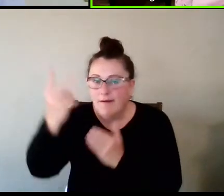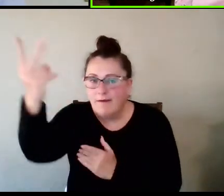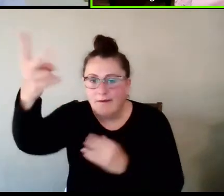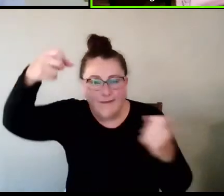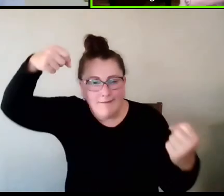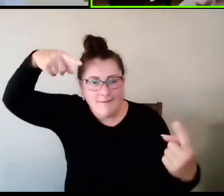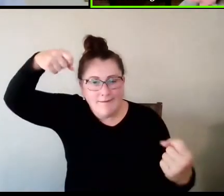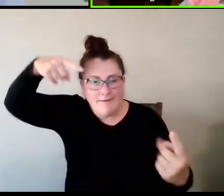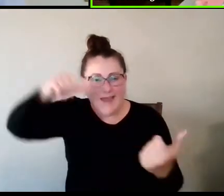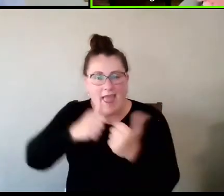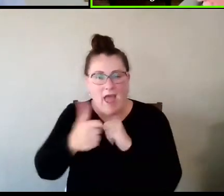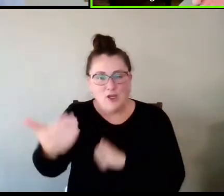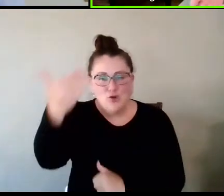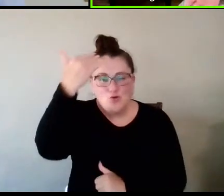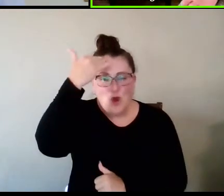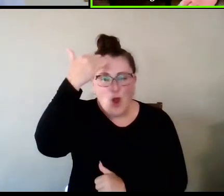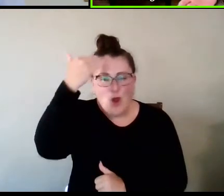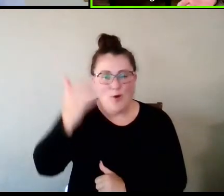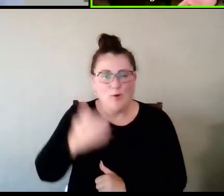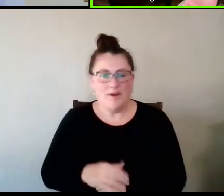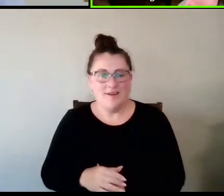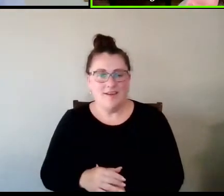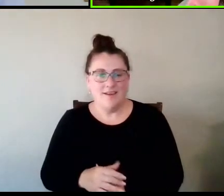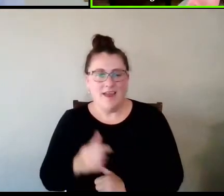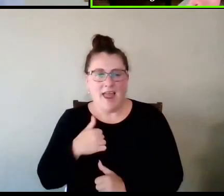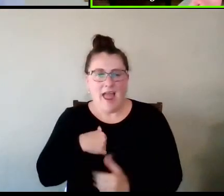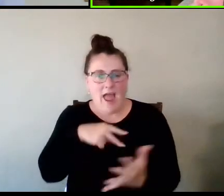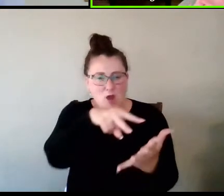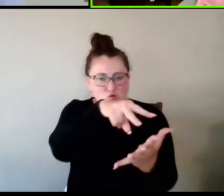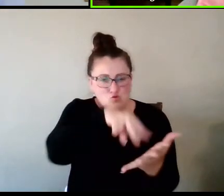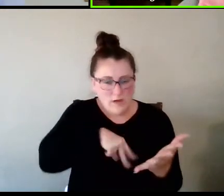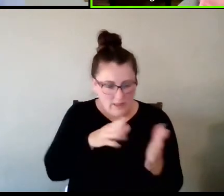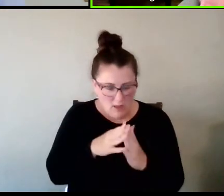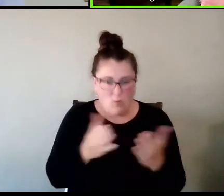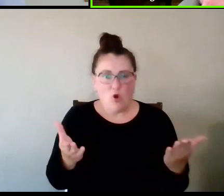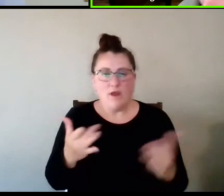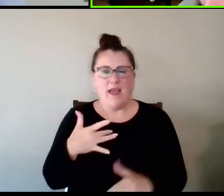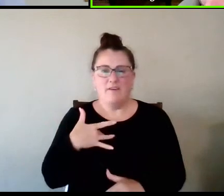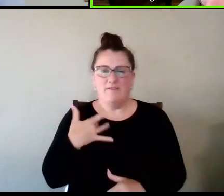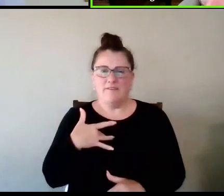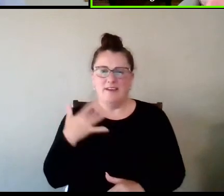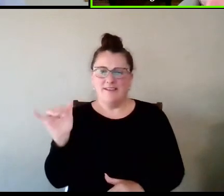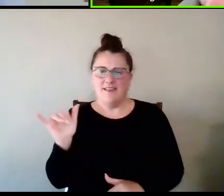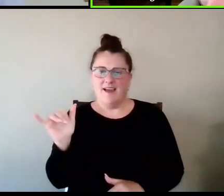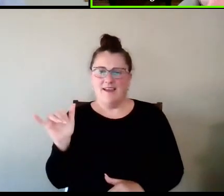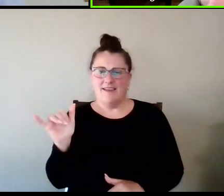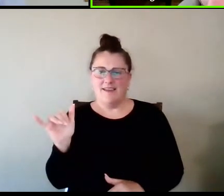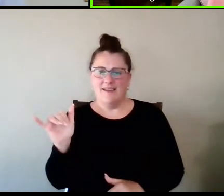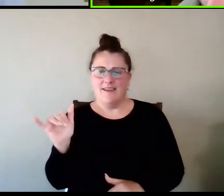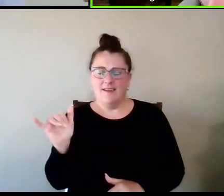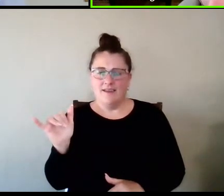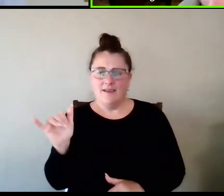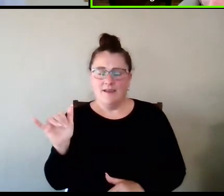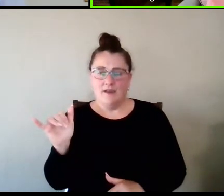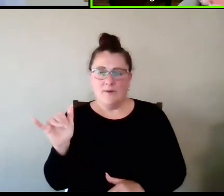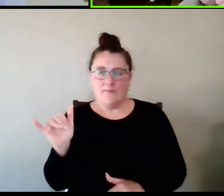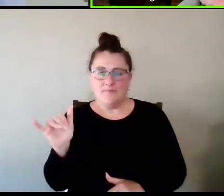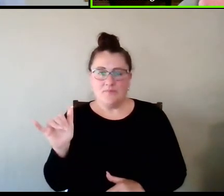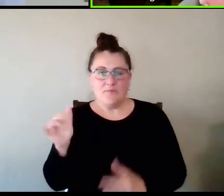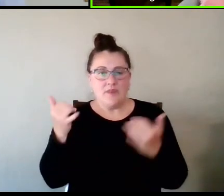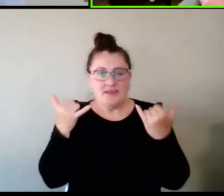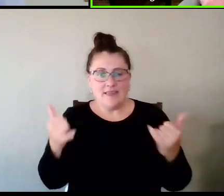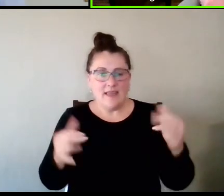happen? How is it that I'm reading the book and it feels as though I'm reading